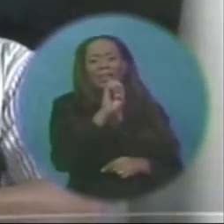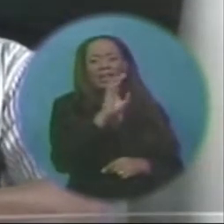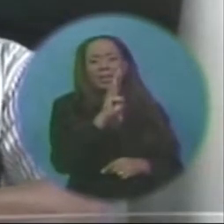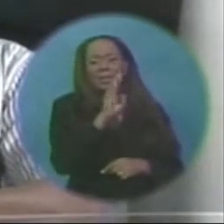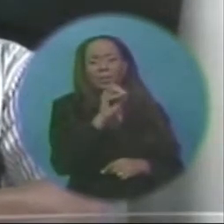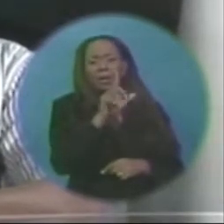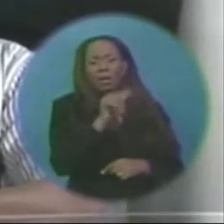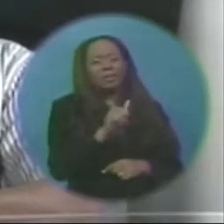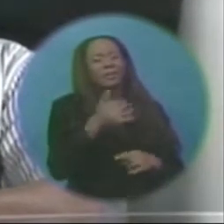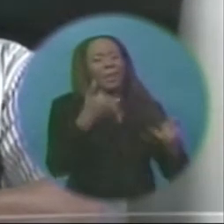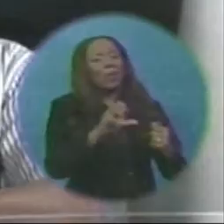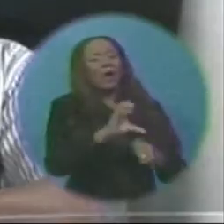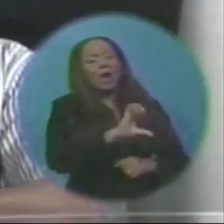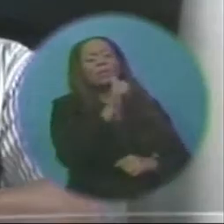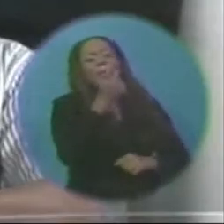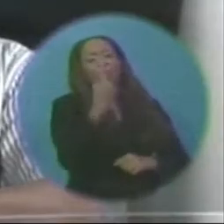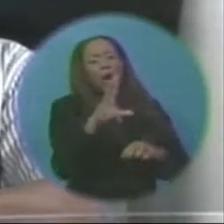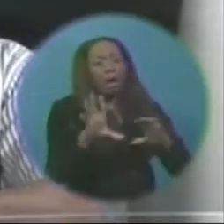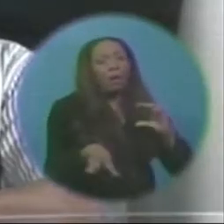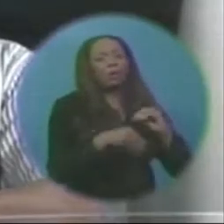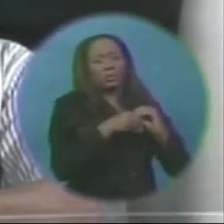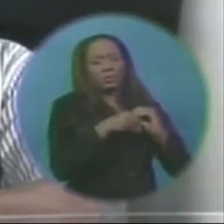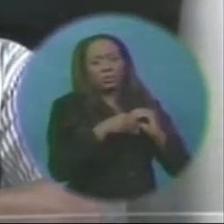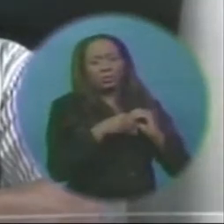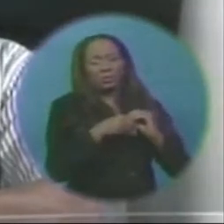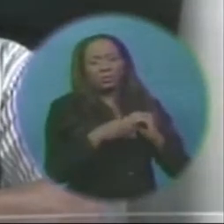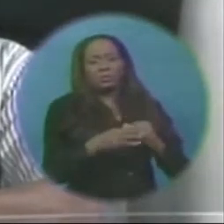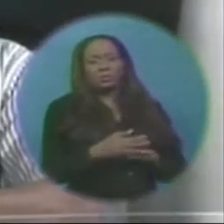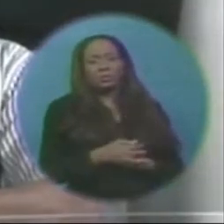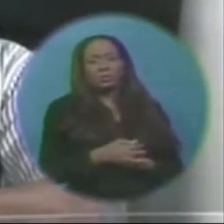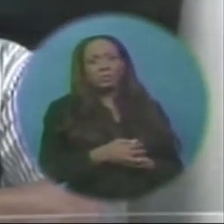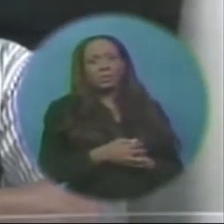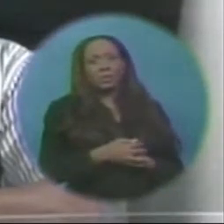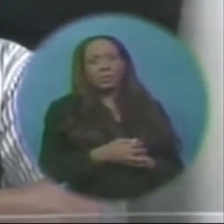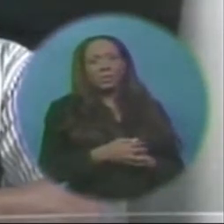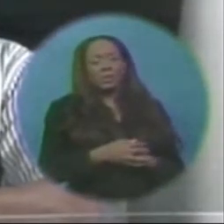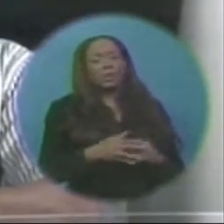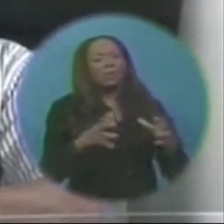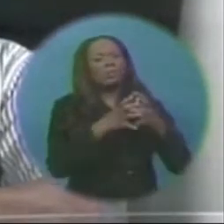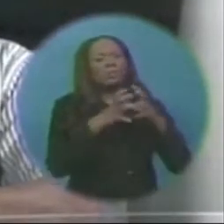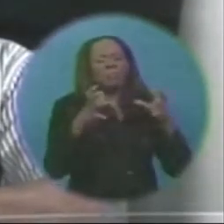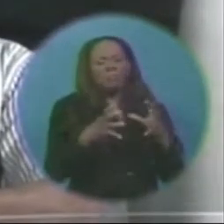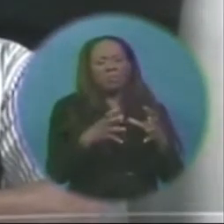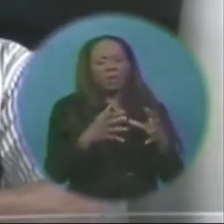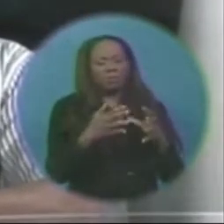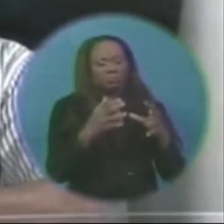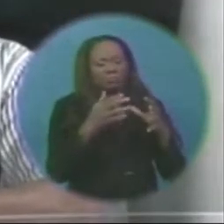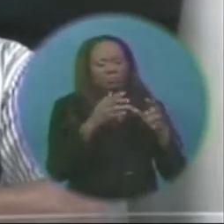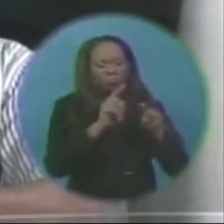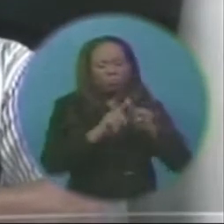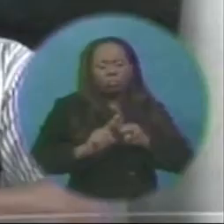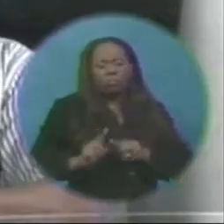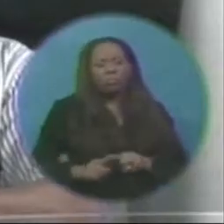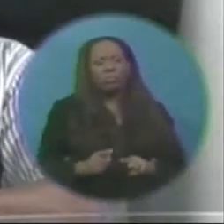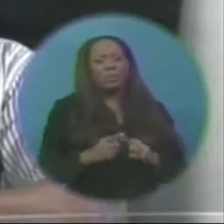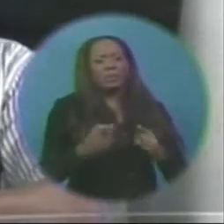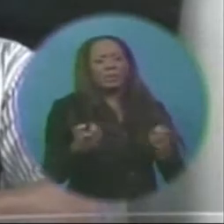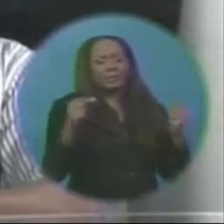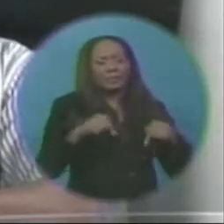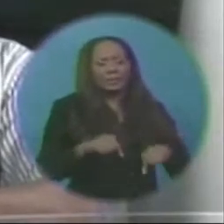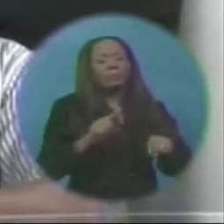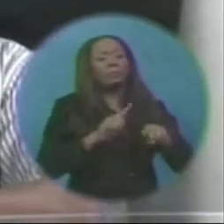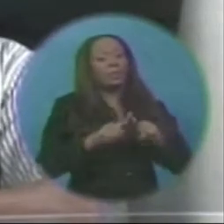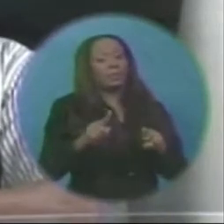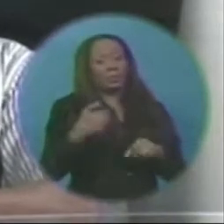another public health challenge, and I think the fundamentals that we have in place in Barbados are quite strong. The Ministry of Health has taken a